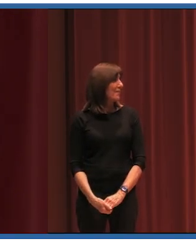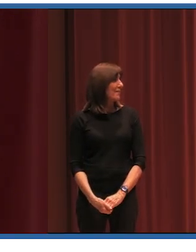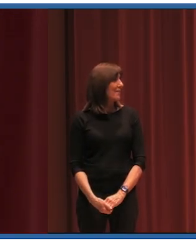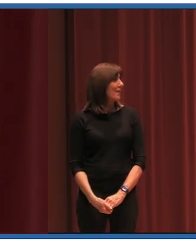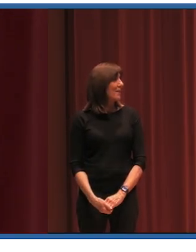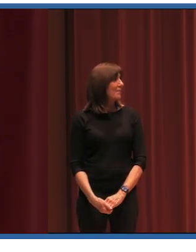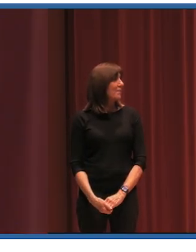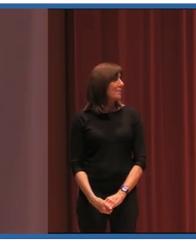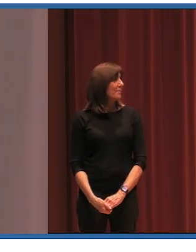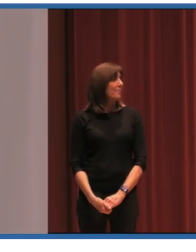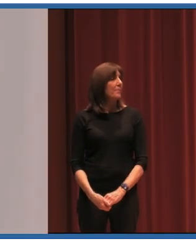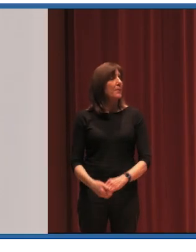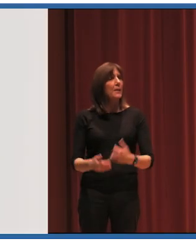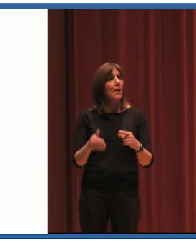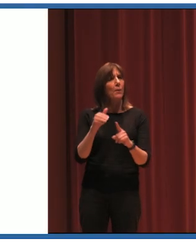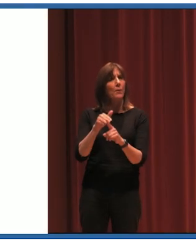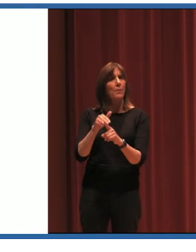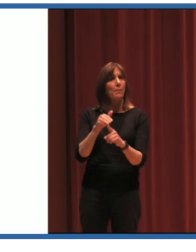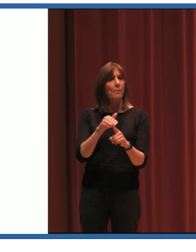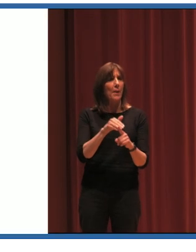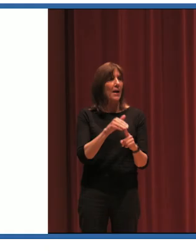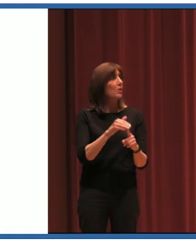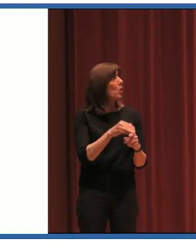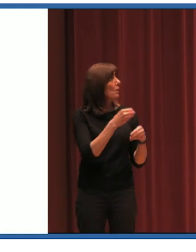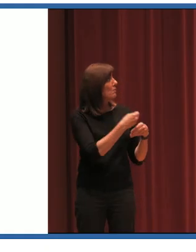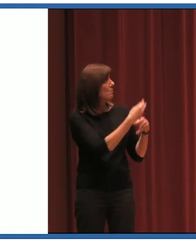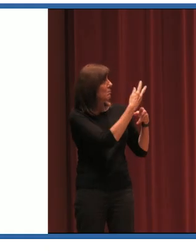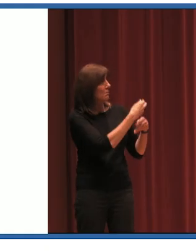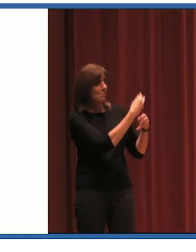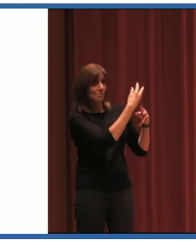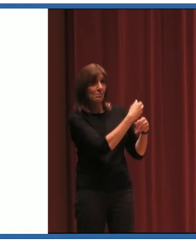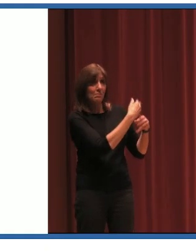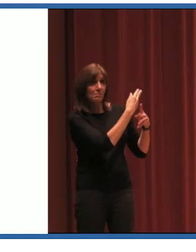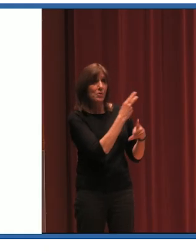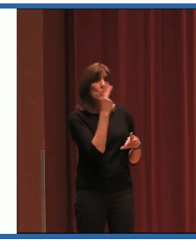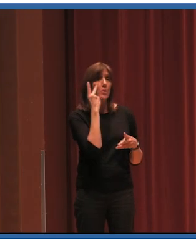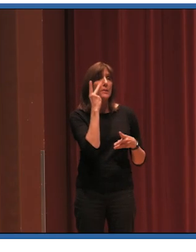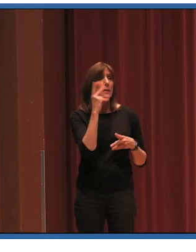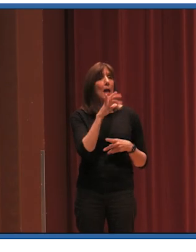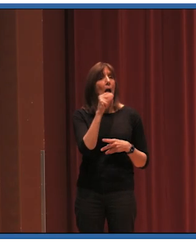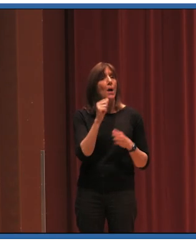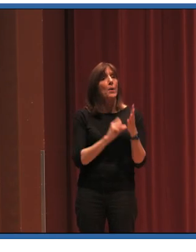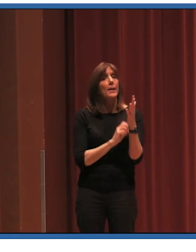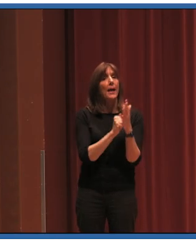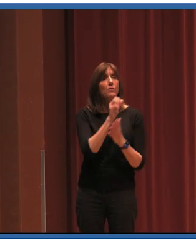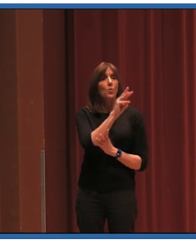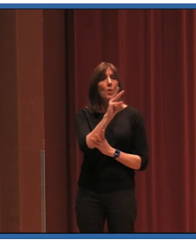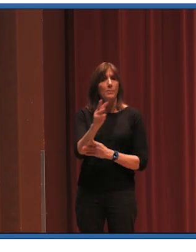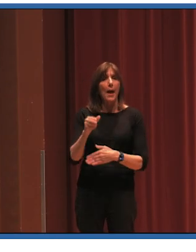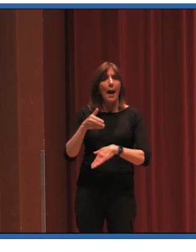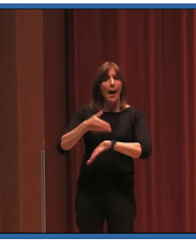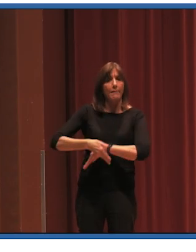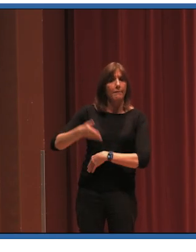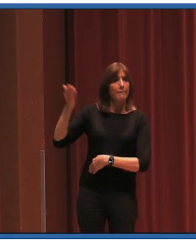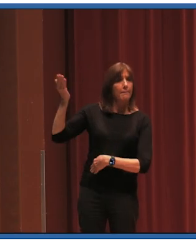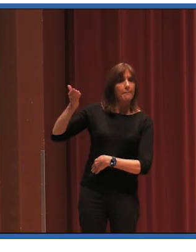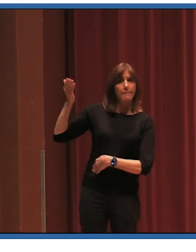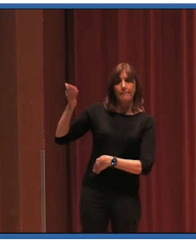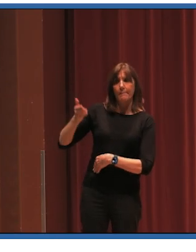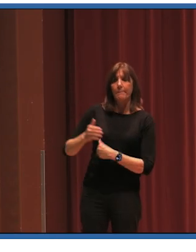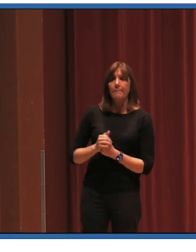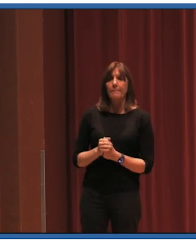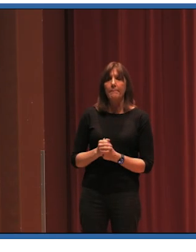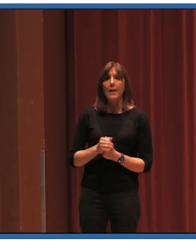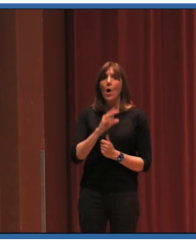Okay, just a reminder that these slides will be posted to the Iowa Cancer Registry website after this presentation.